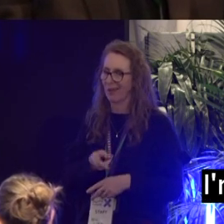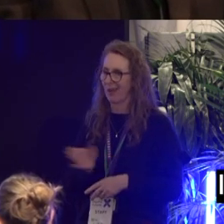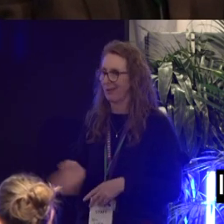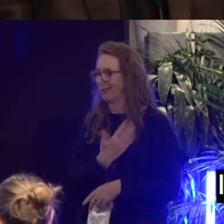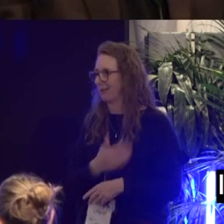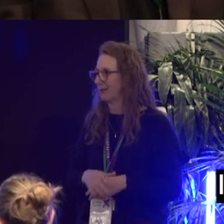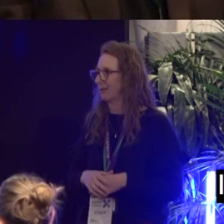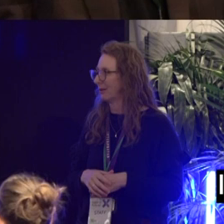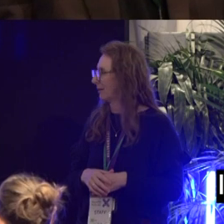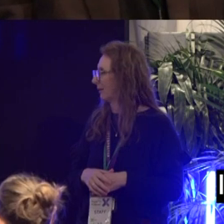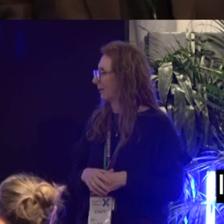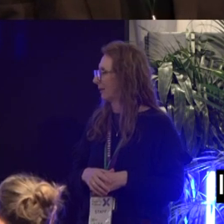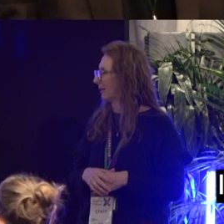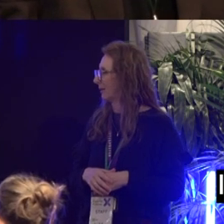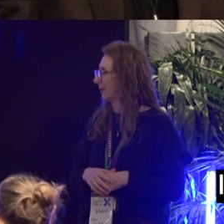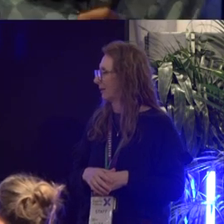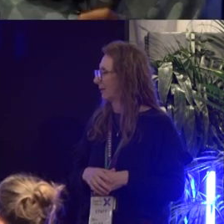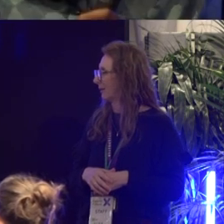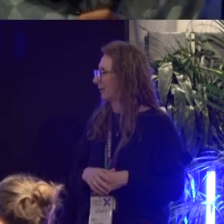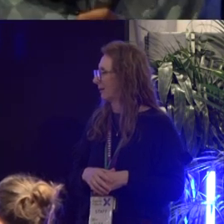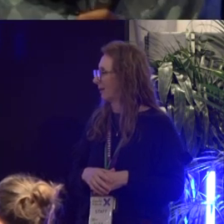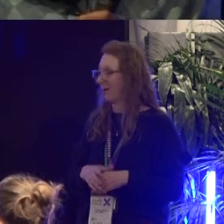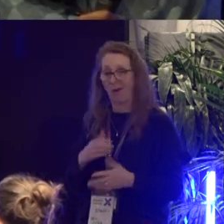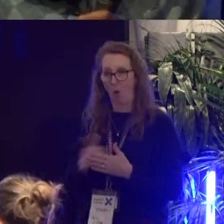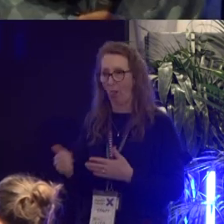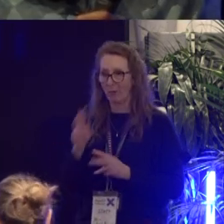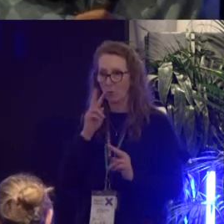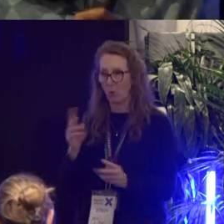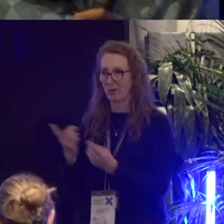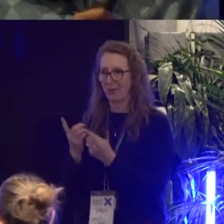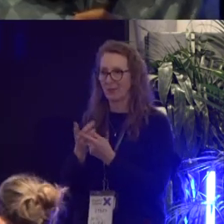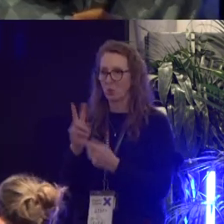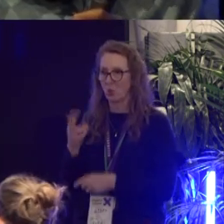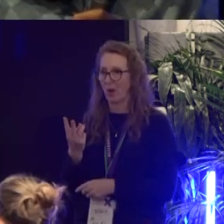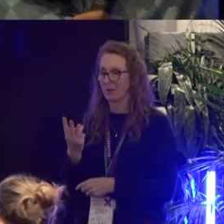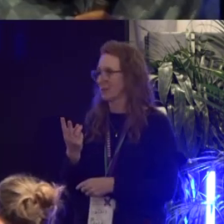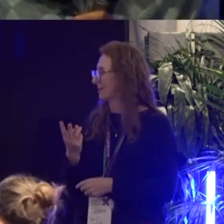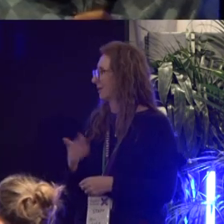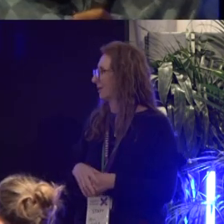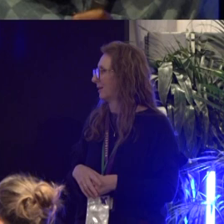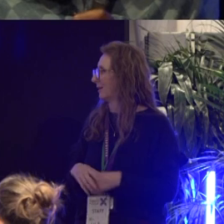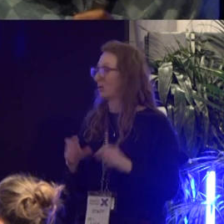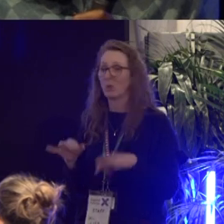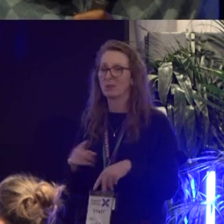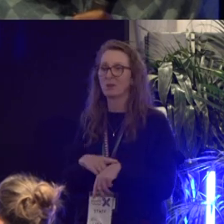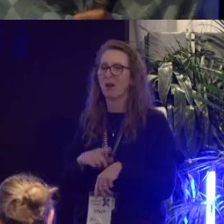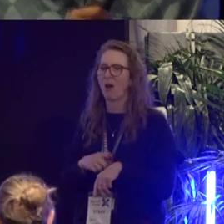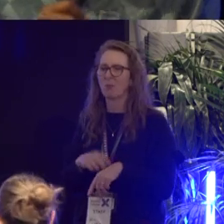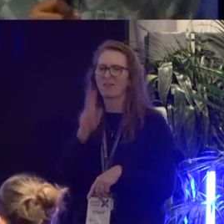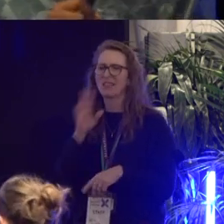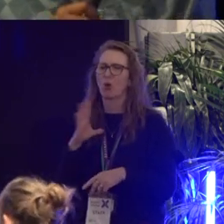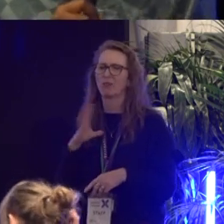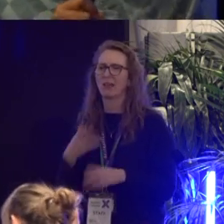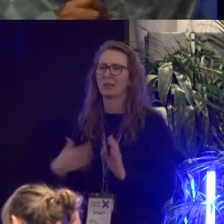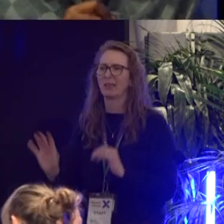Netflix? I really struggle to watch things twice. I don't know why. I feel like I'm wasting my time / I've seen it already. But yeah, you